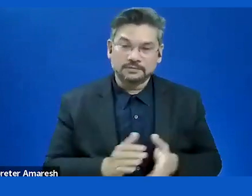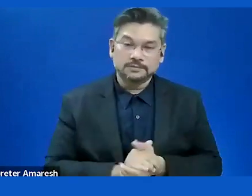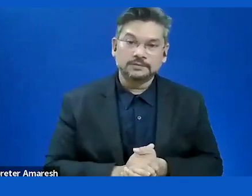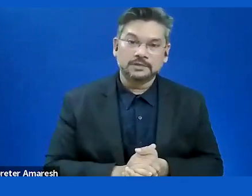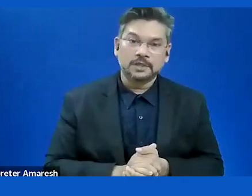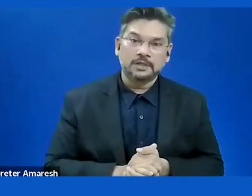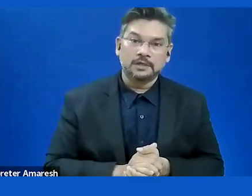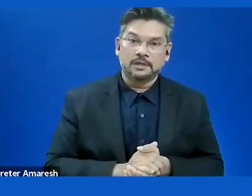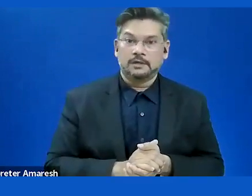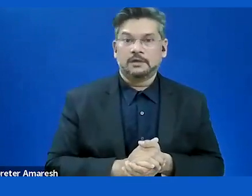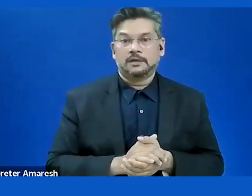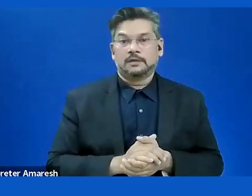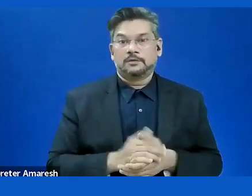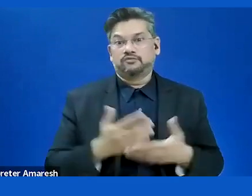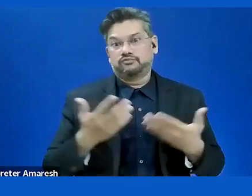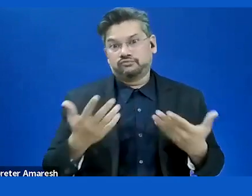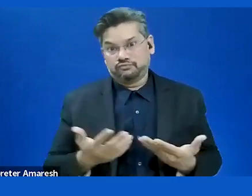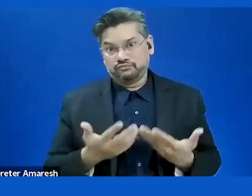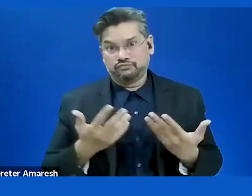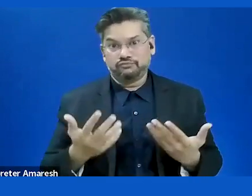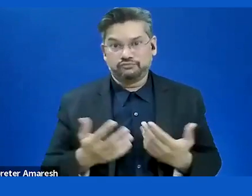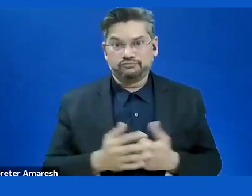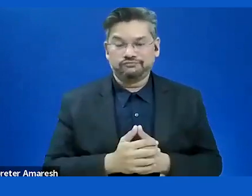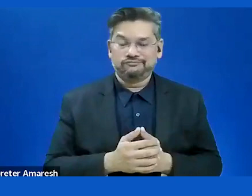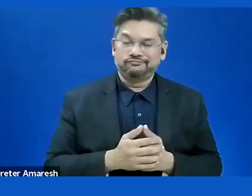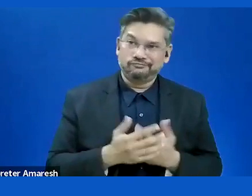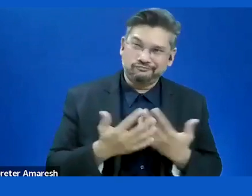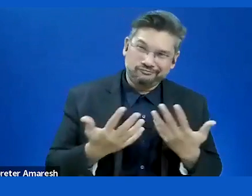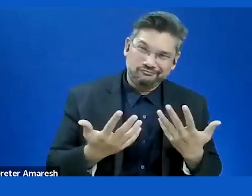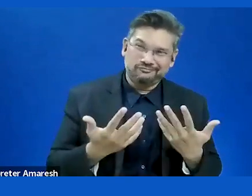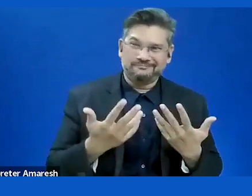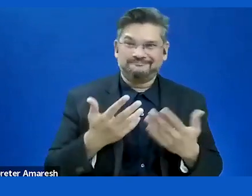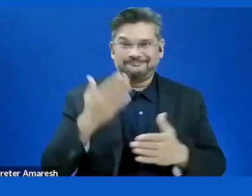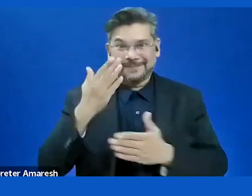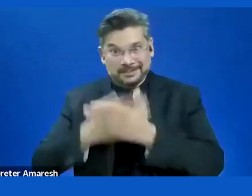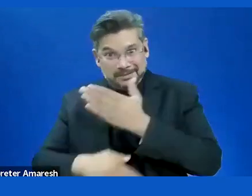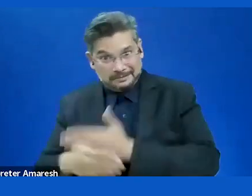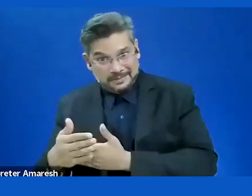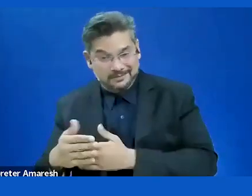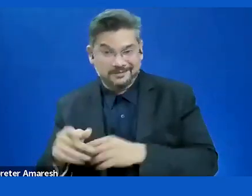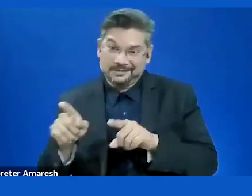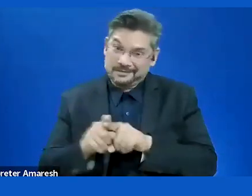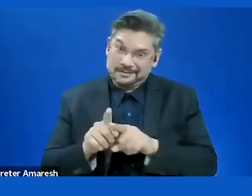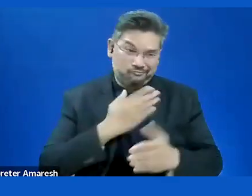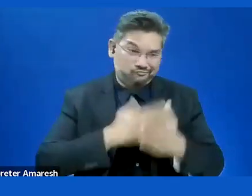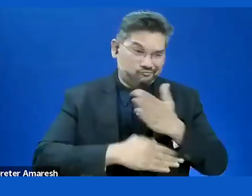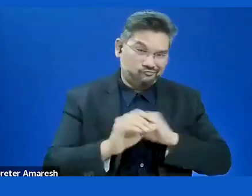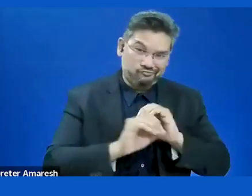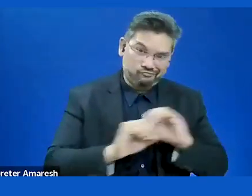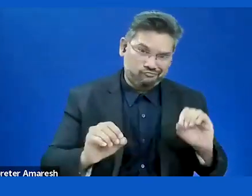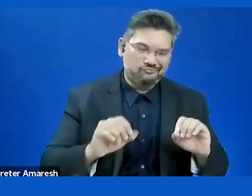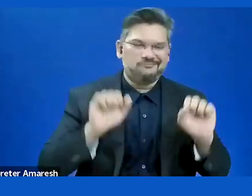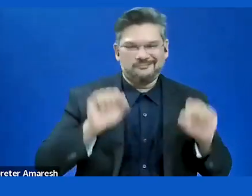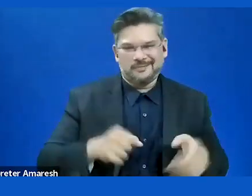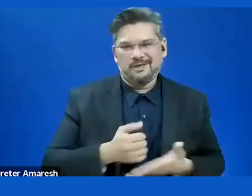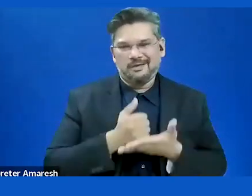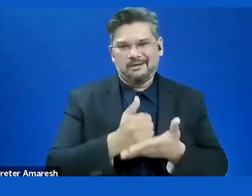that will be good for persons with disabilities, good for everyone, and the benefits of it